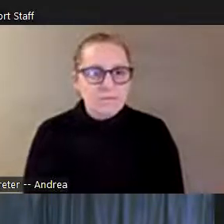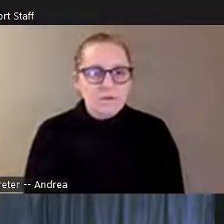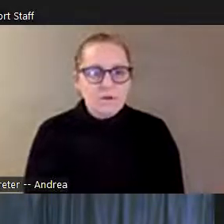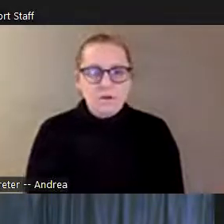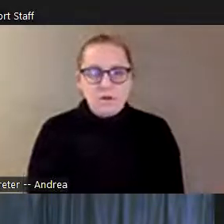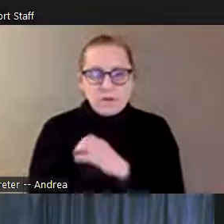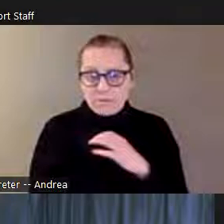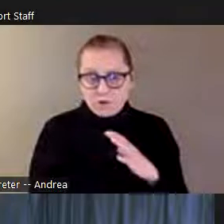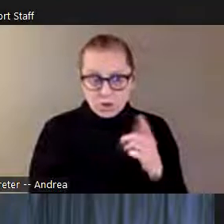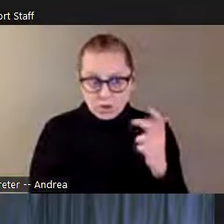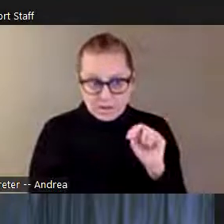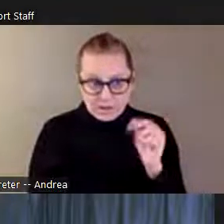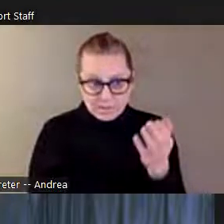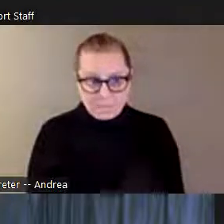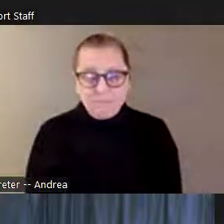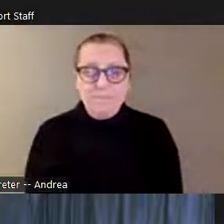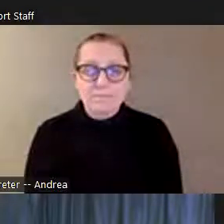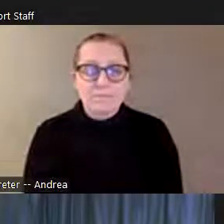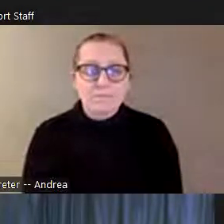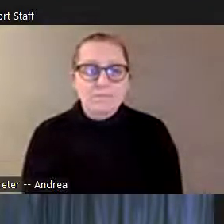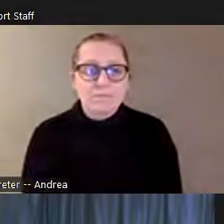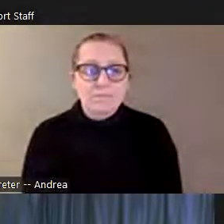Commissioner Glenn,